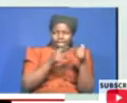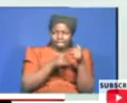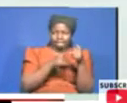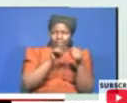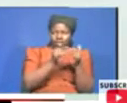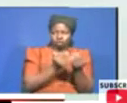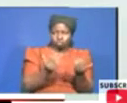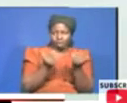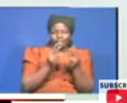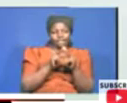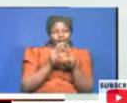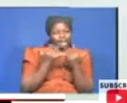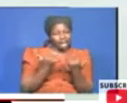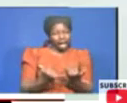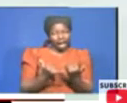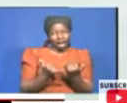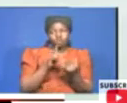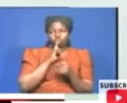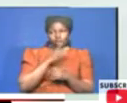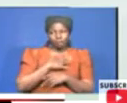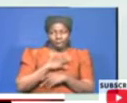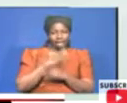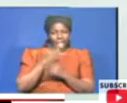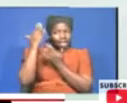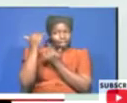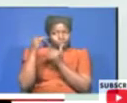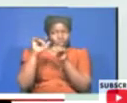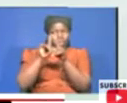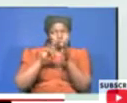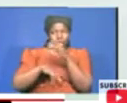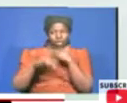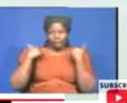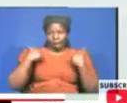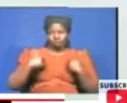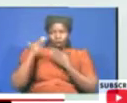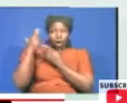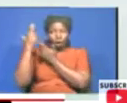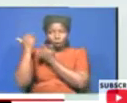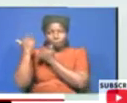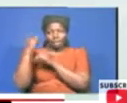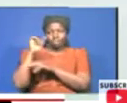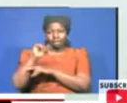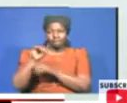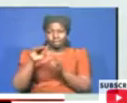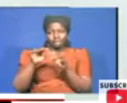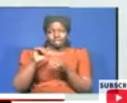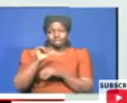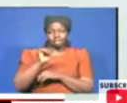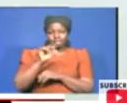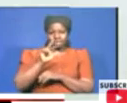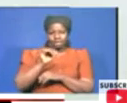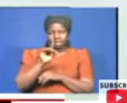children are too young. So my expectation and what I'm hoping is this grade, the junior